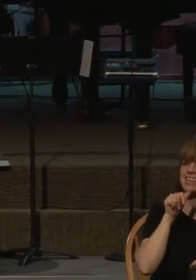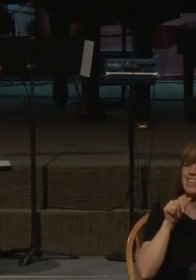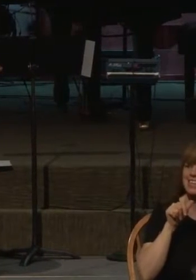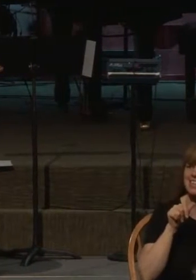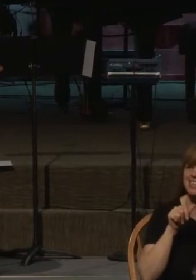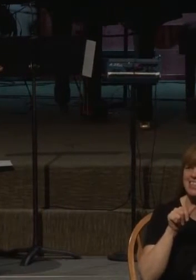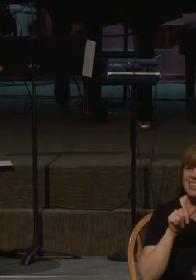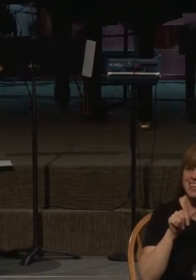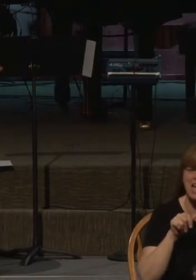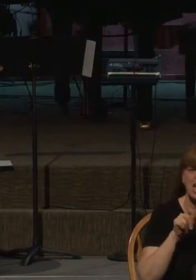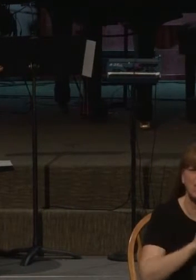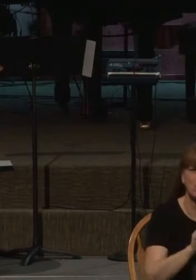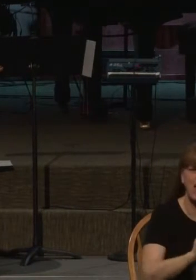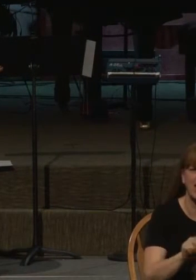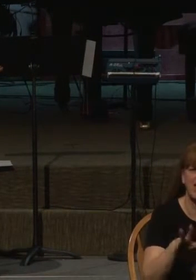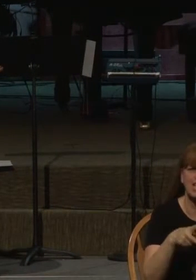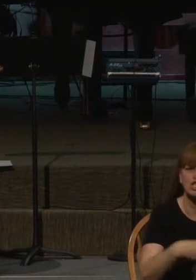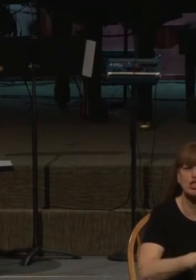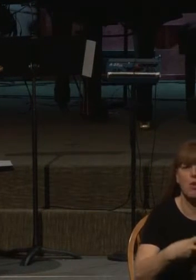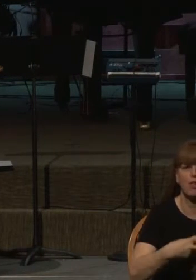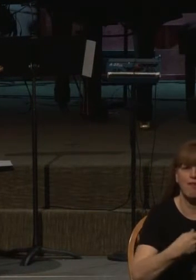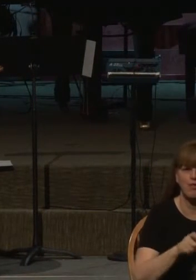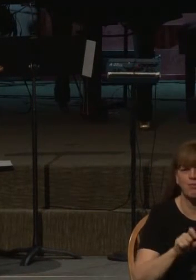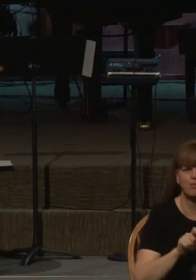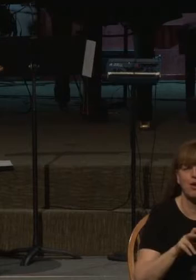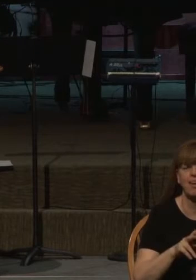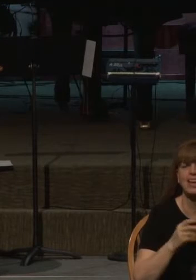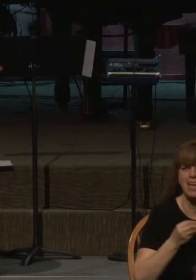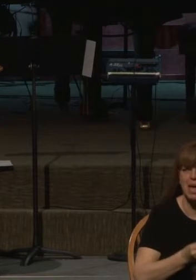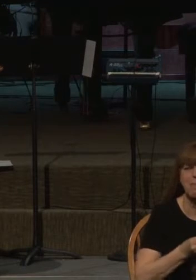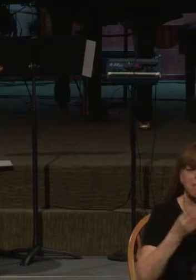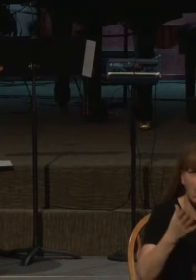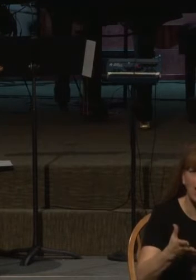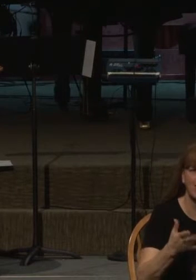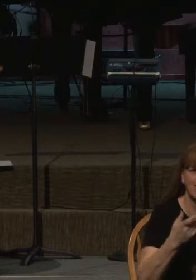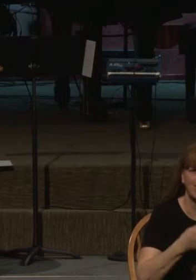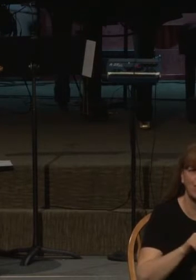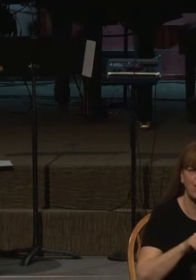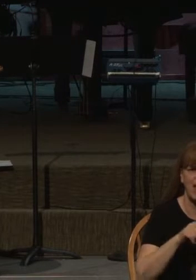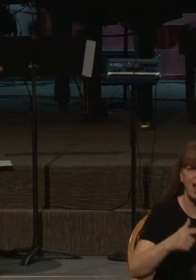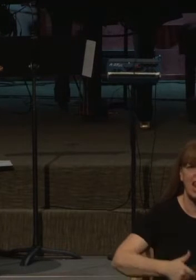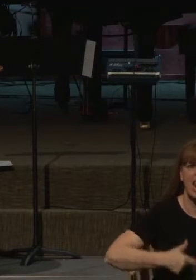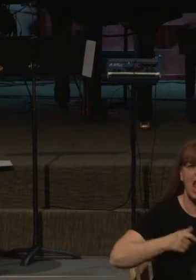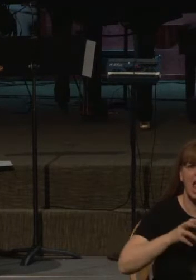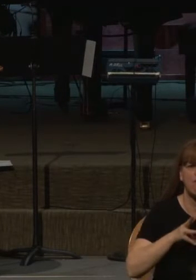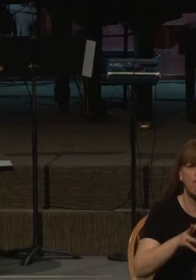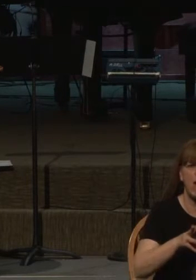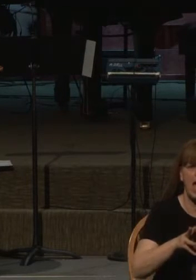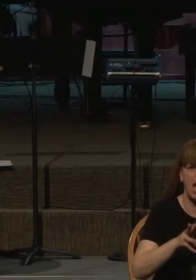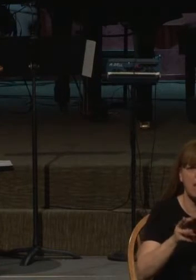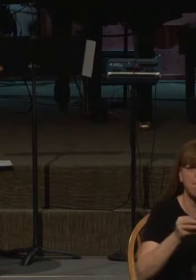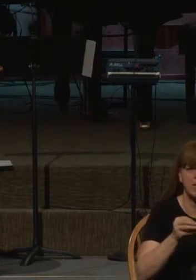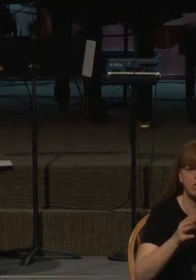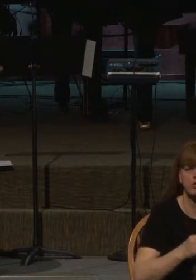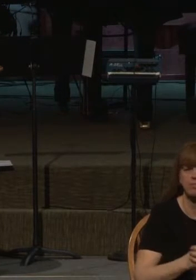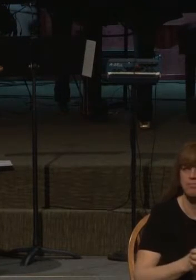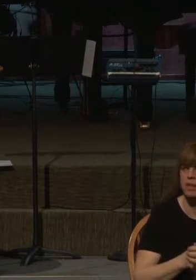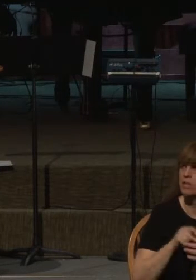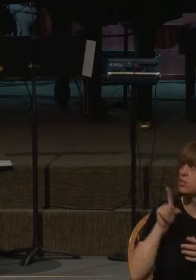anyway, no, he just borrowed it, yeah. Anyway, so, but we've got like 400 of